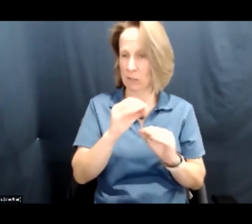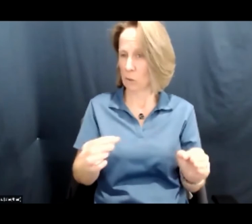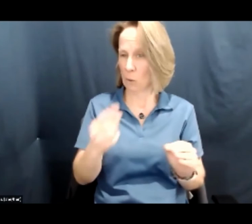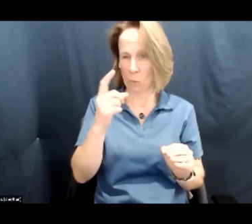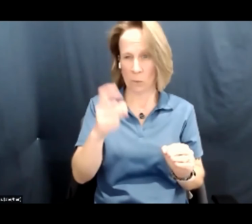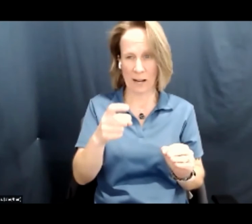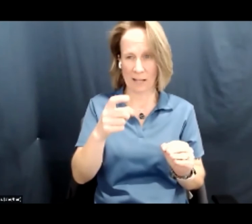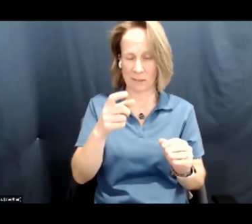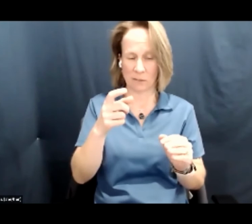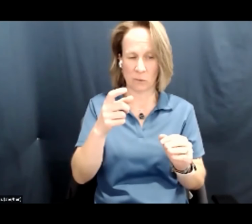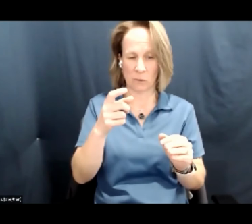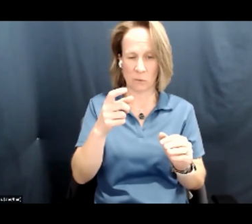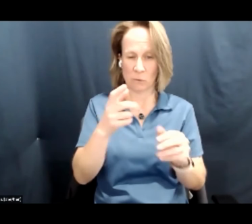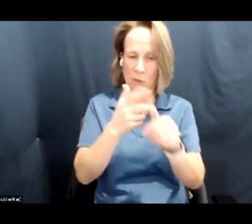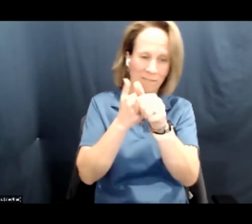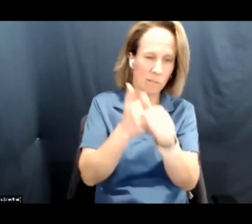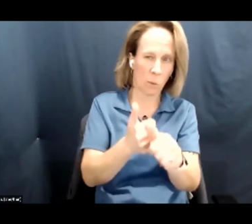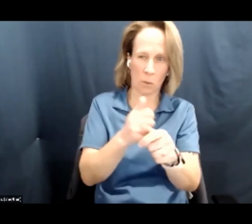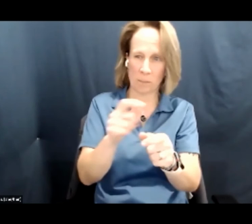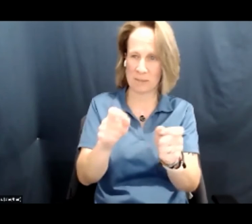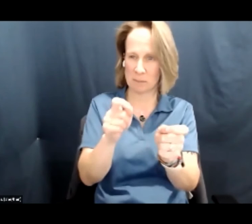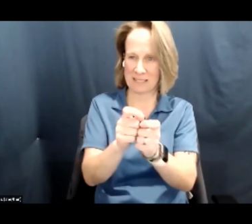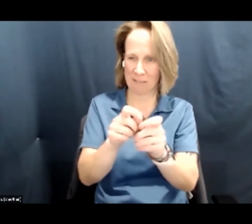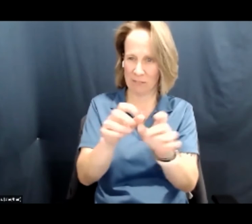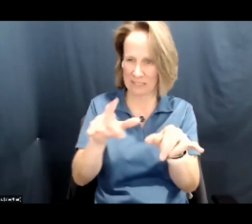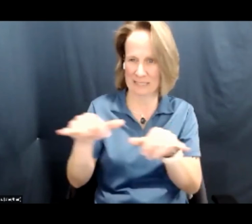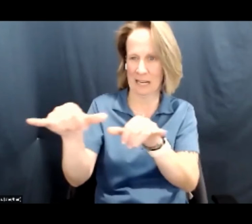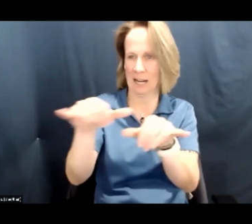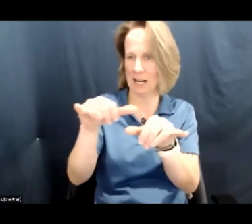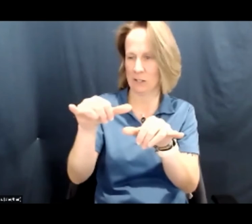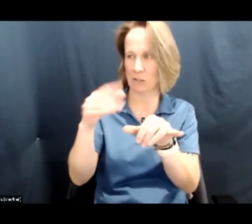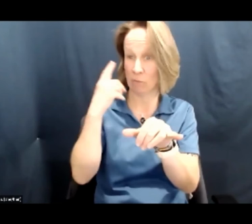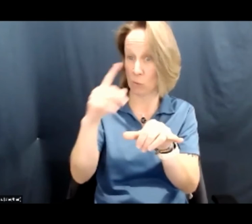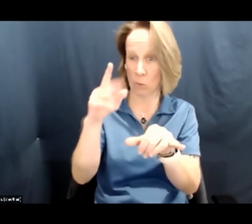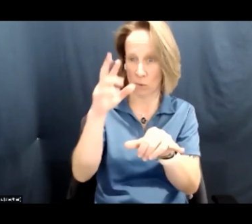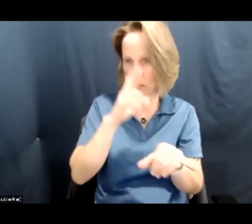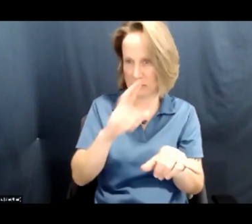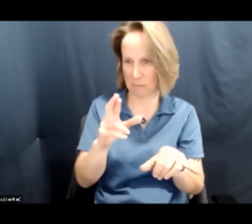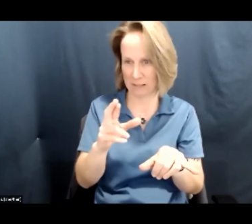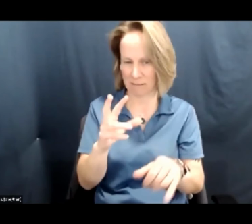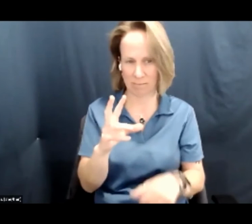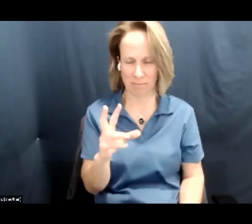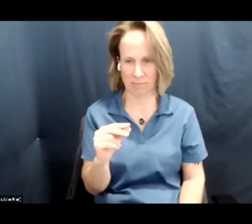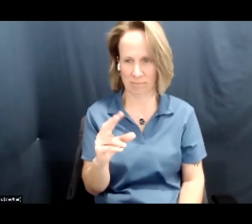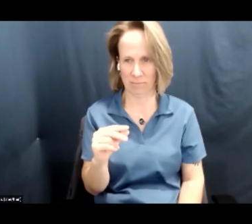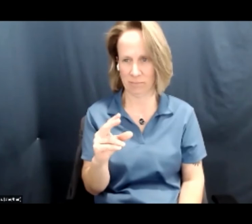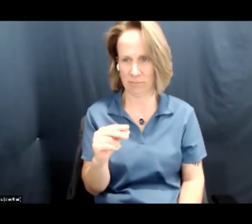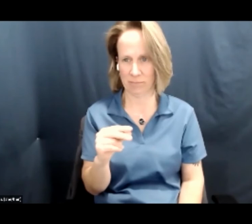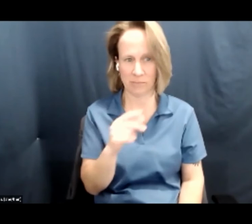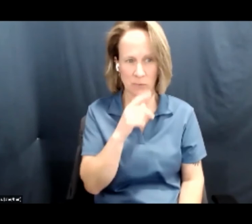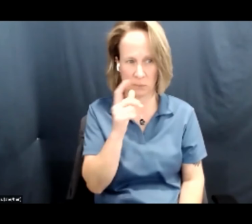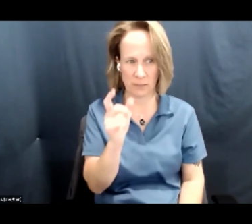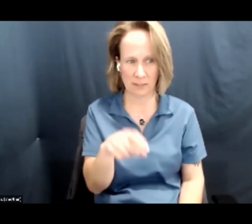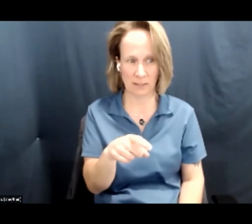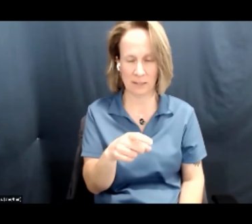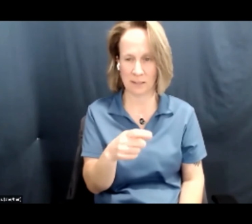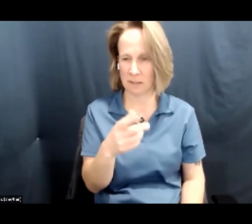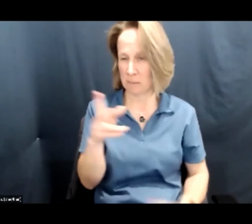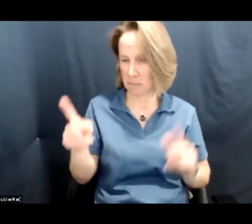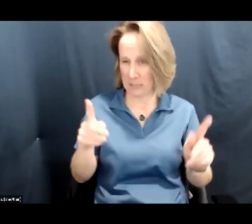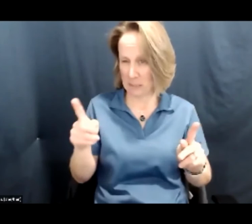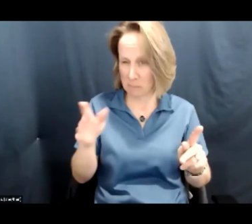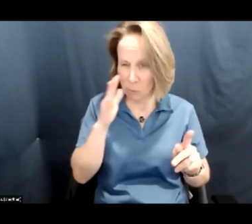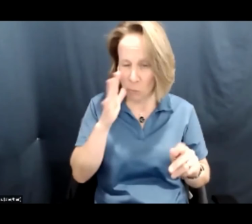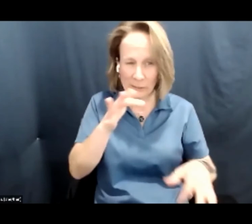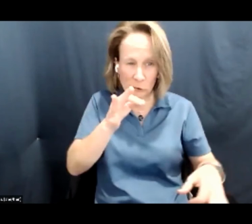deserve respect, right? I feel like sometimes people will make different judgments based on what someone